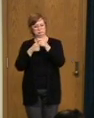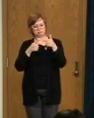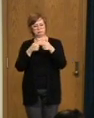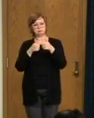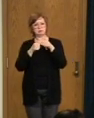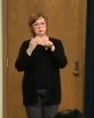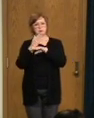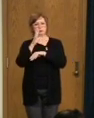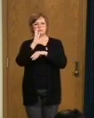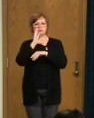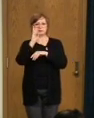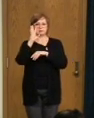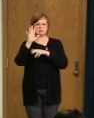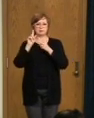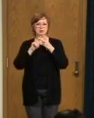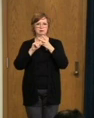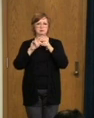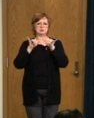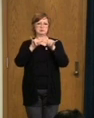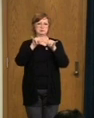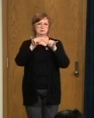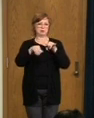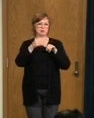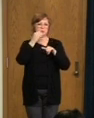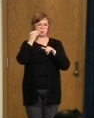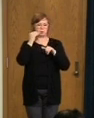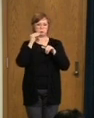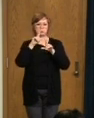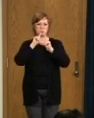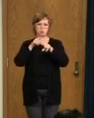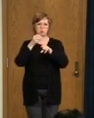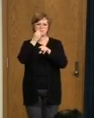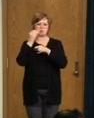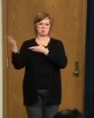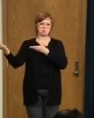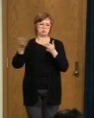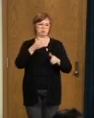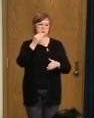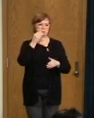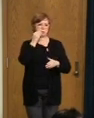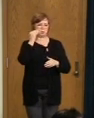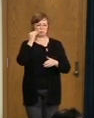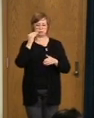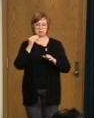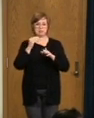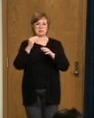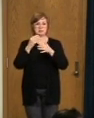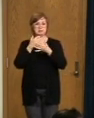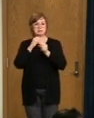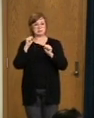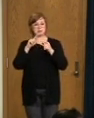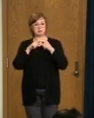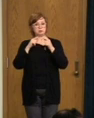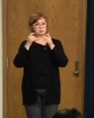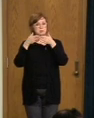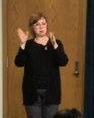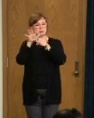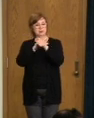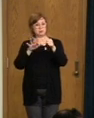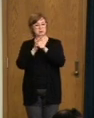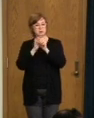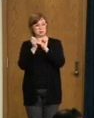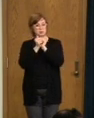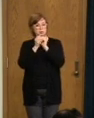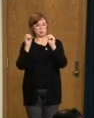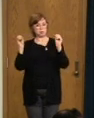home and order takeout. I don't think it is safe to be in a public place without a mask on. Which in a restaurant, if you